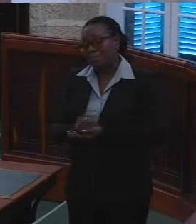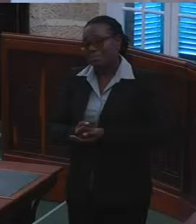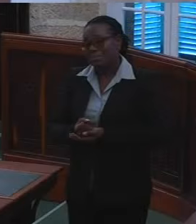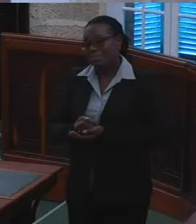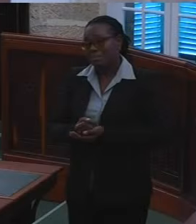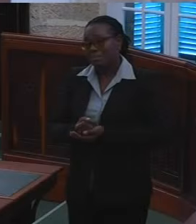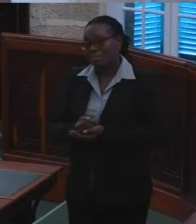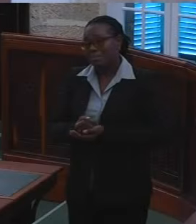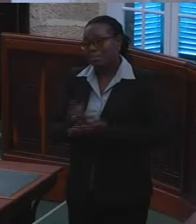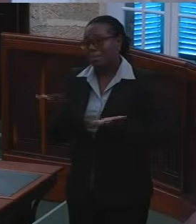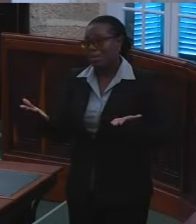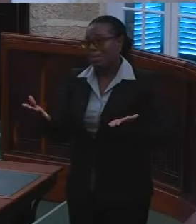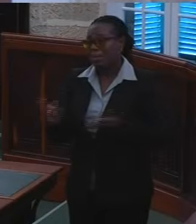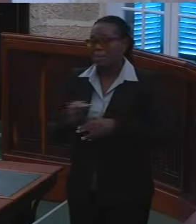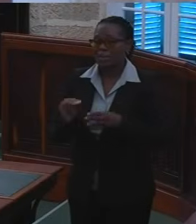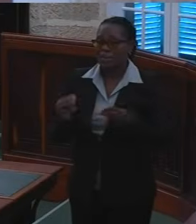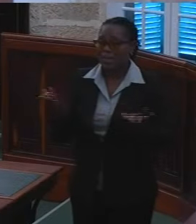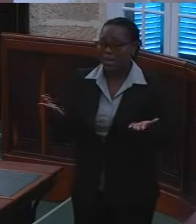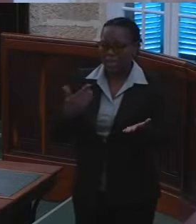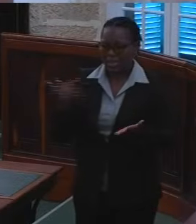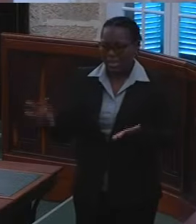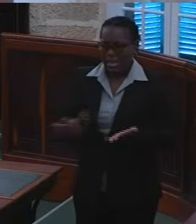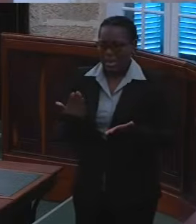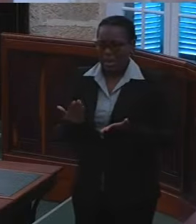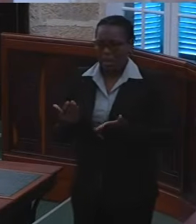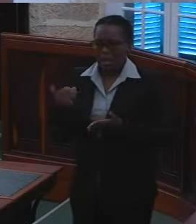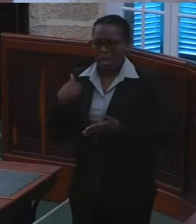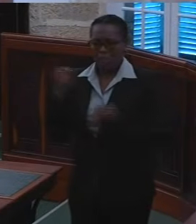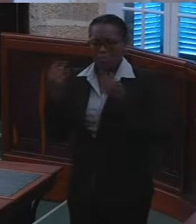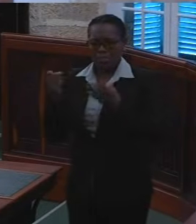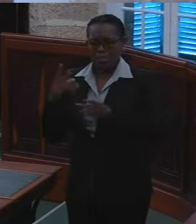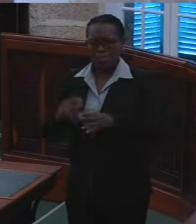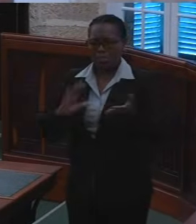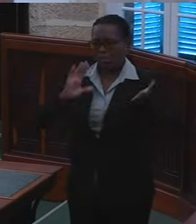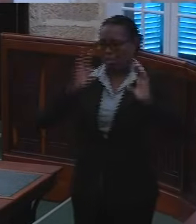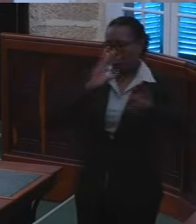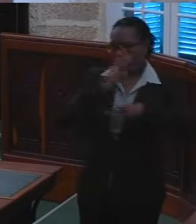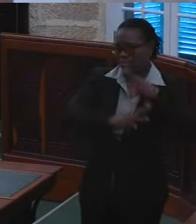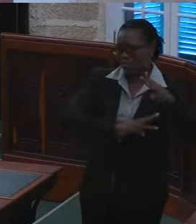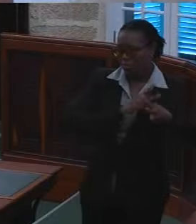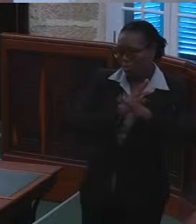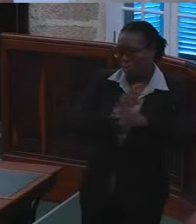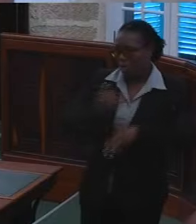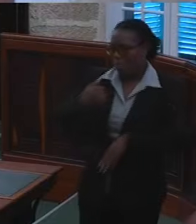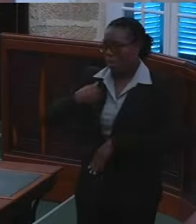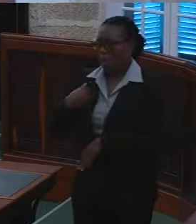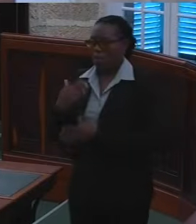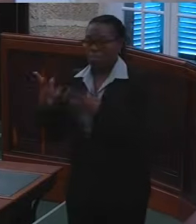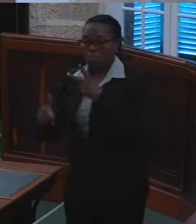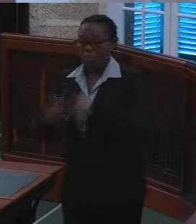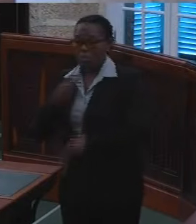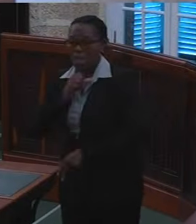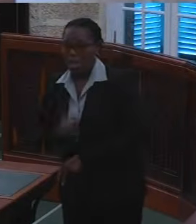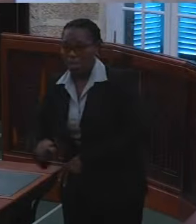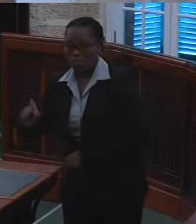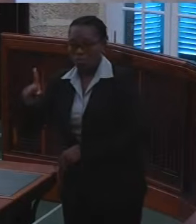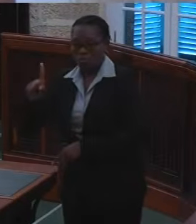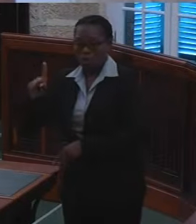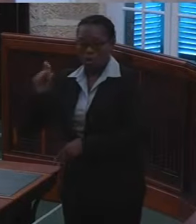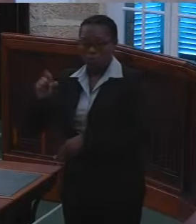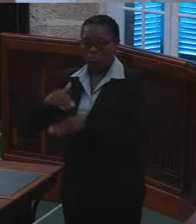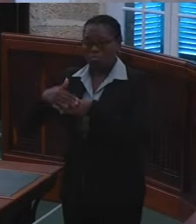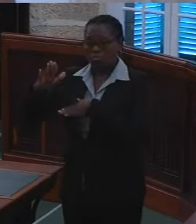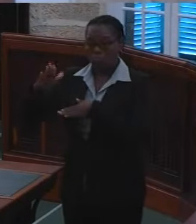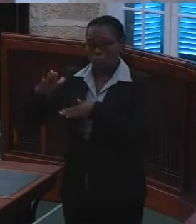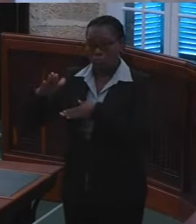more centenarians here than most countries in the Caribbean. The Member of Parliament, Mr. Michael South, may correct me. But I think so.